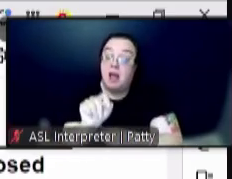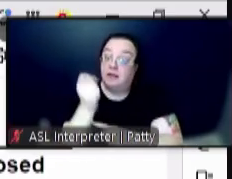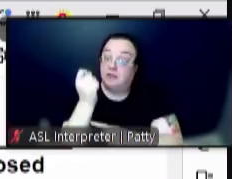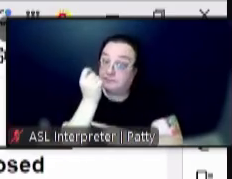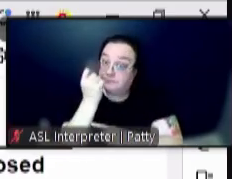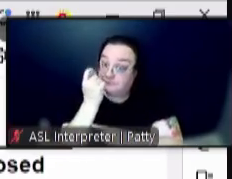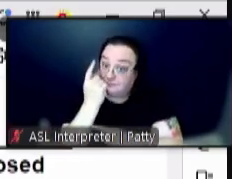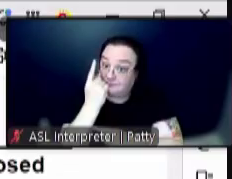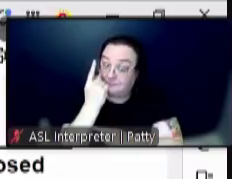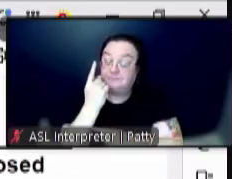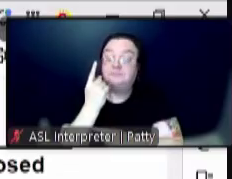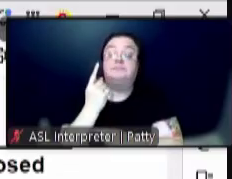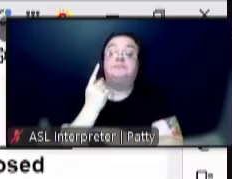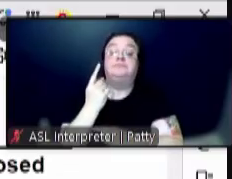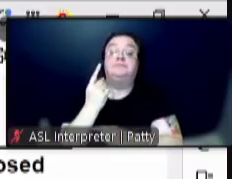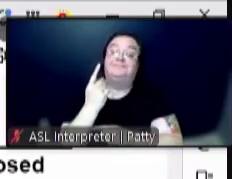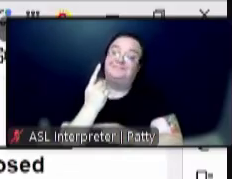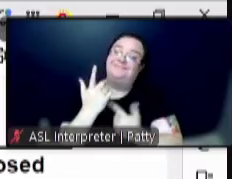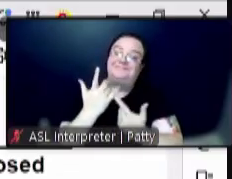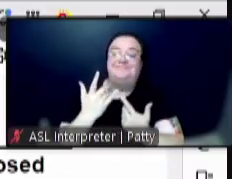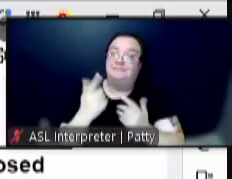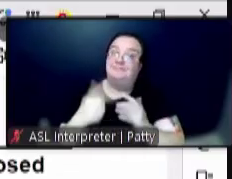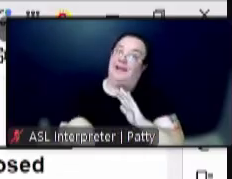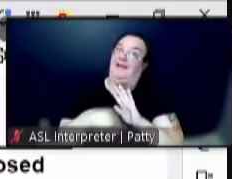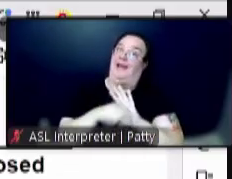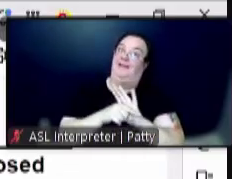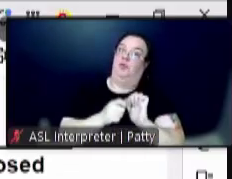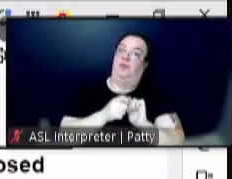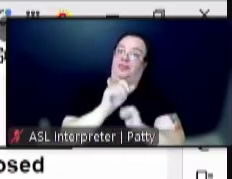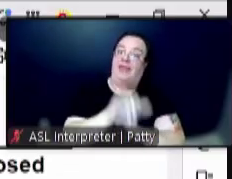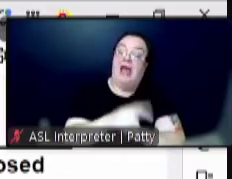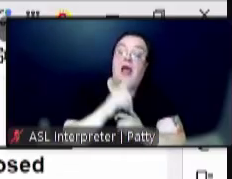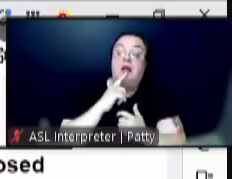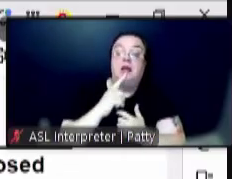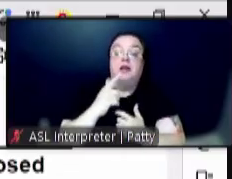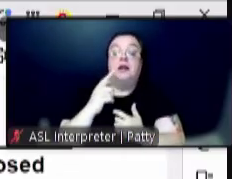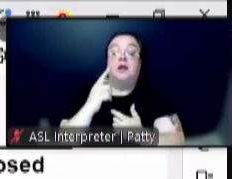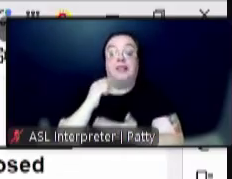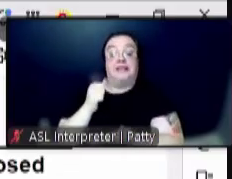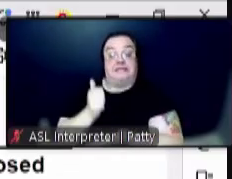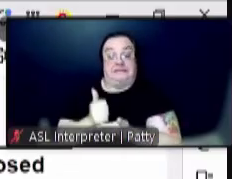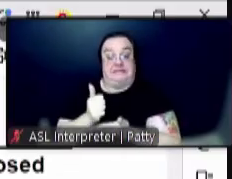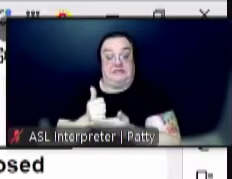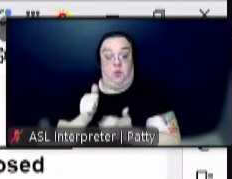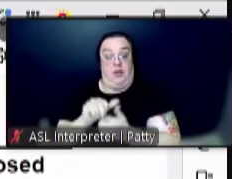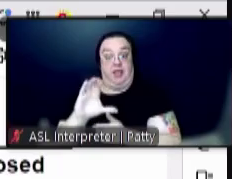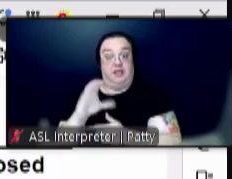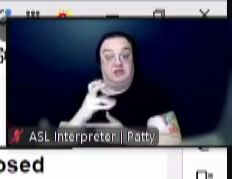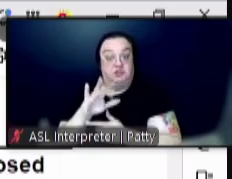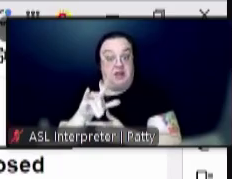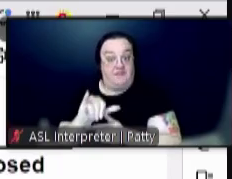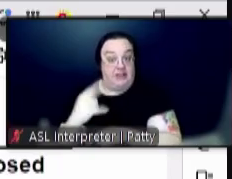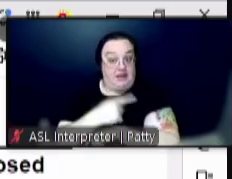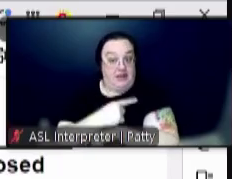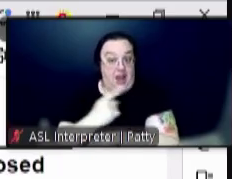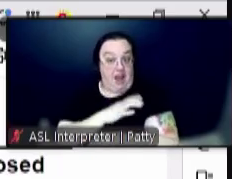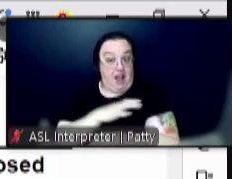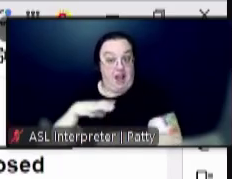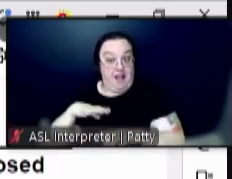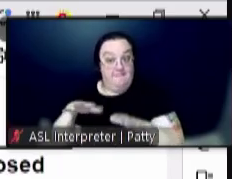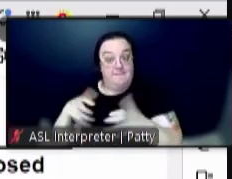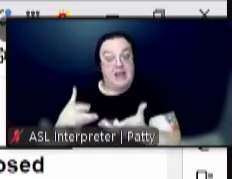caveat to that is an assistance with the Cheverly Day Committee. We've also assisted them